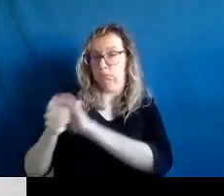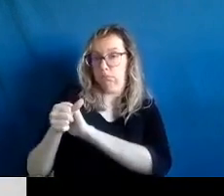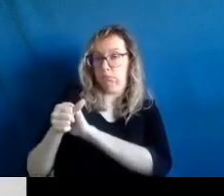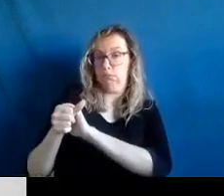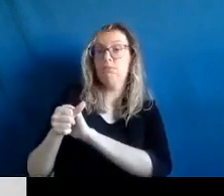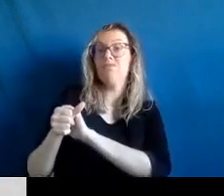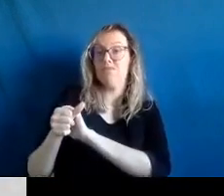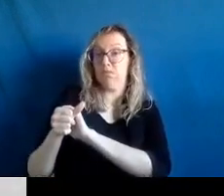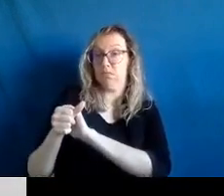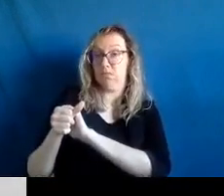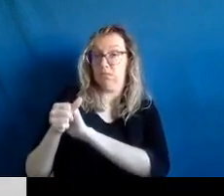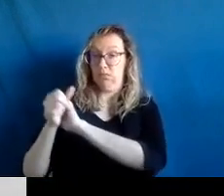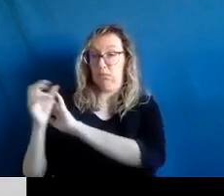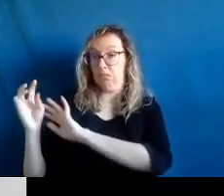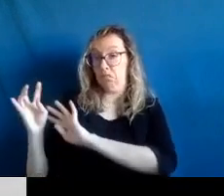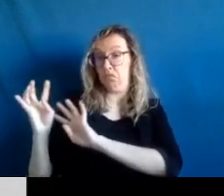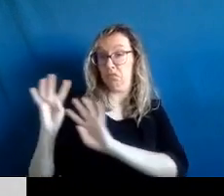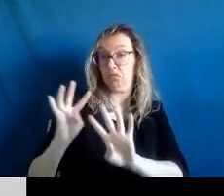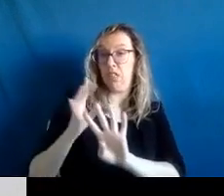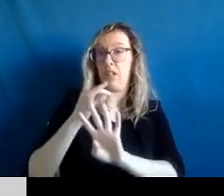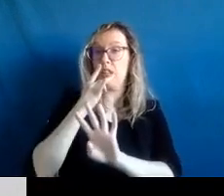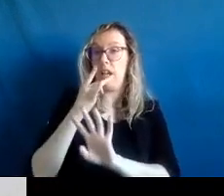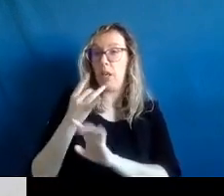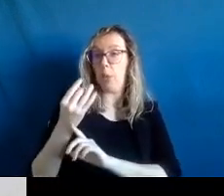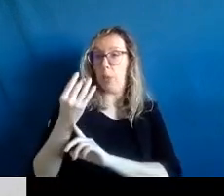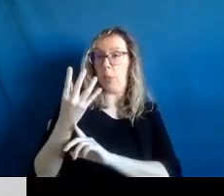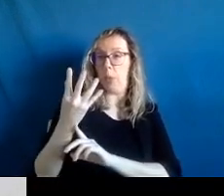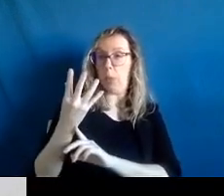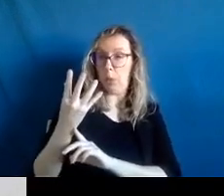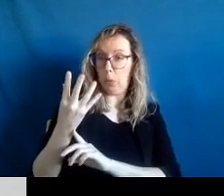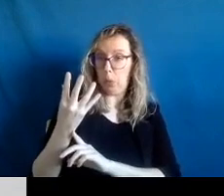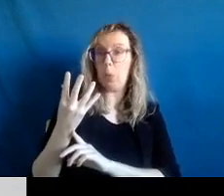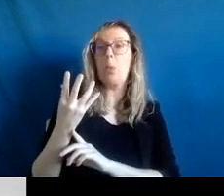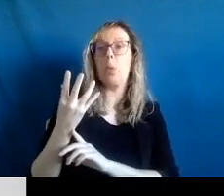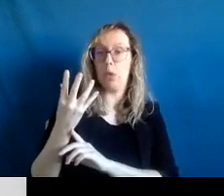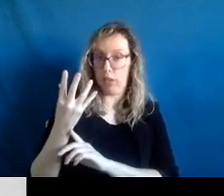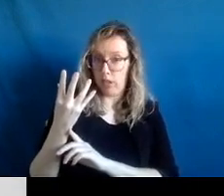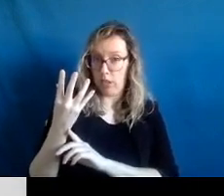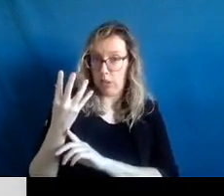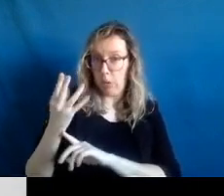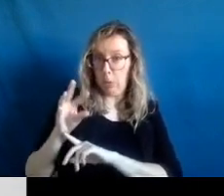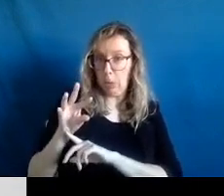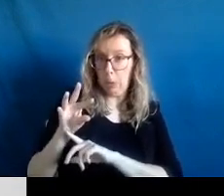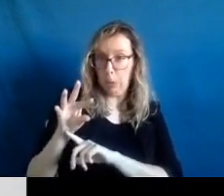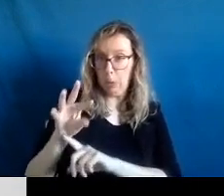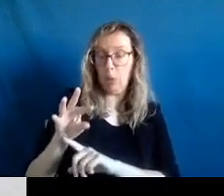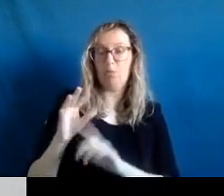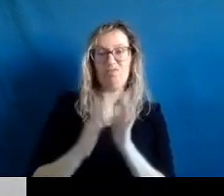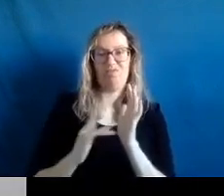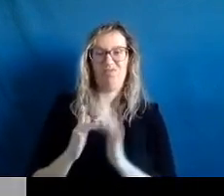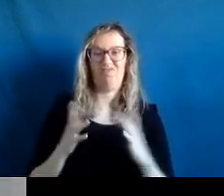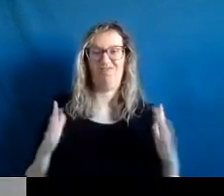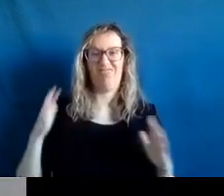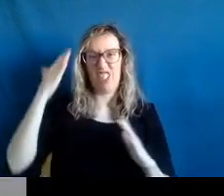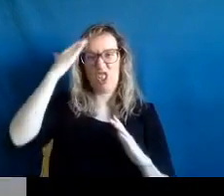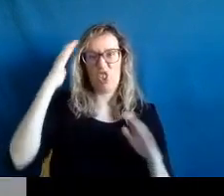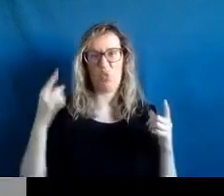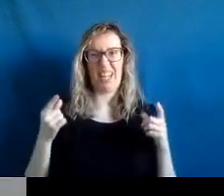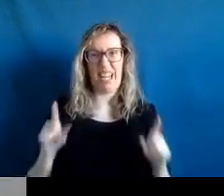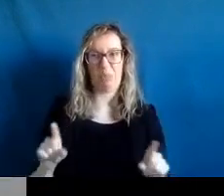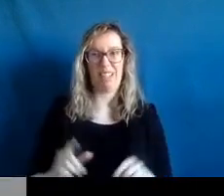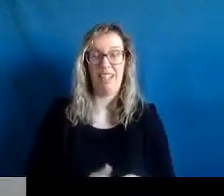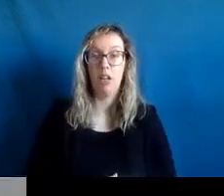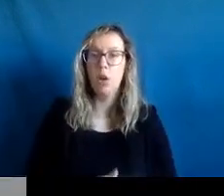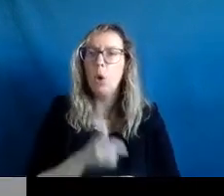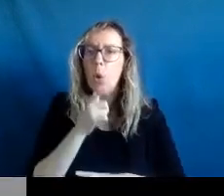carrying lanterns, torches, and weapons. Jesus knew everything that was to happen to him, So he went out and asked, "Who are you